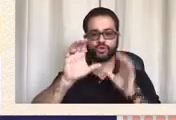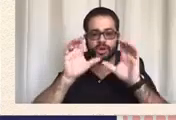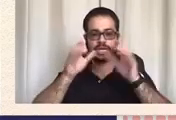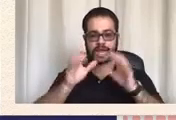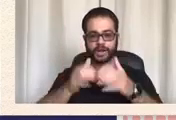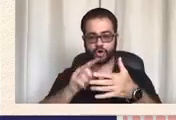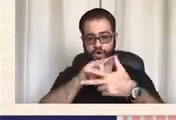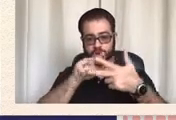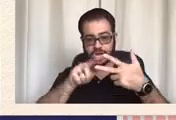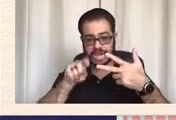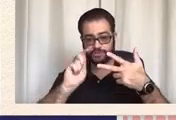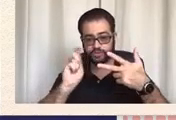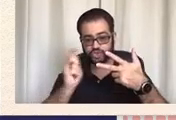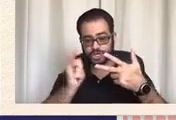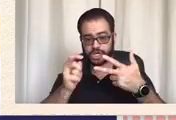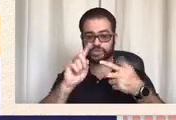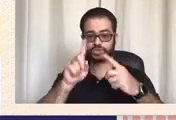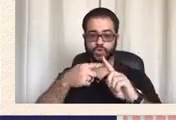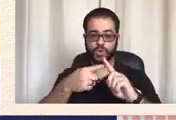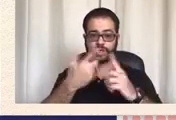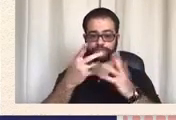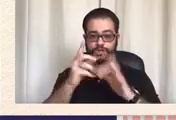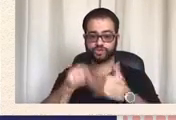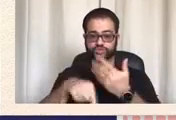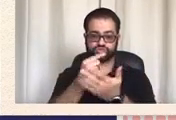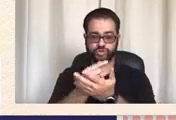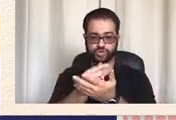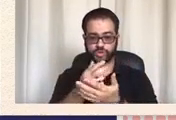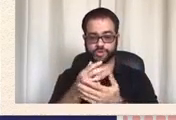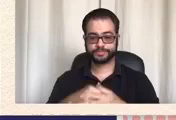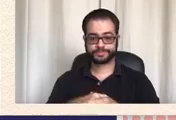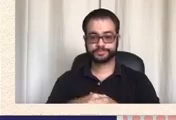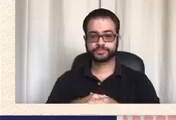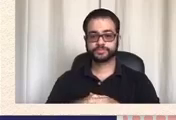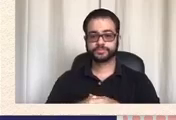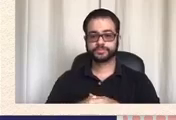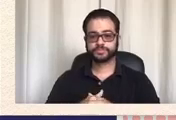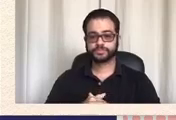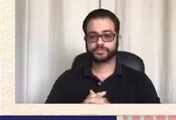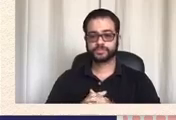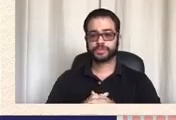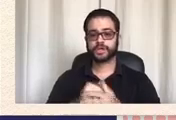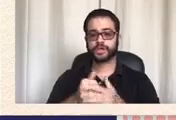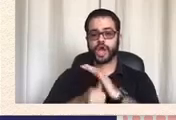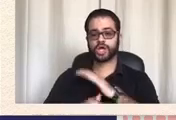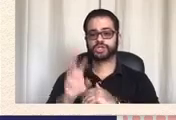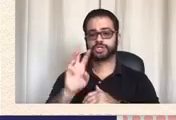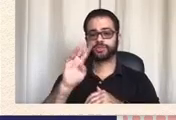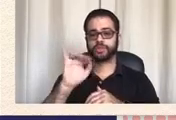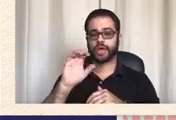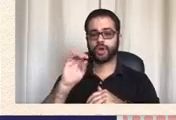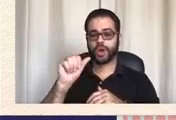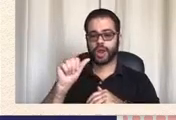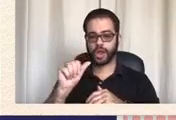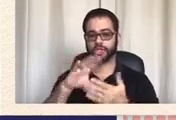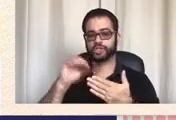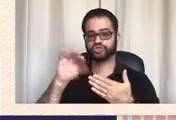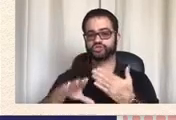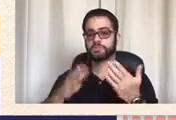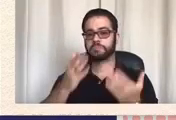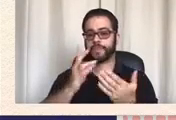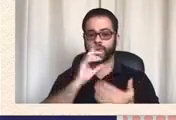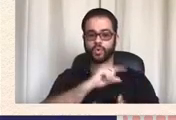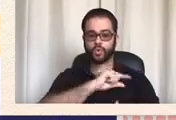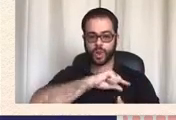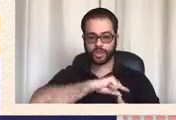when he or she exits school. And under WIOA, the student may qualify for some services while still